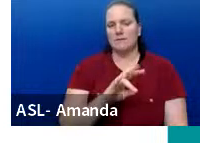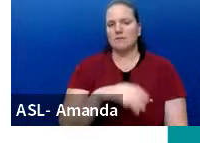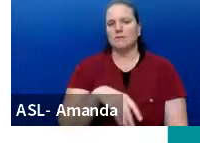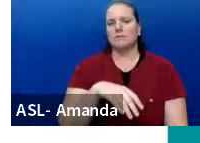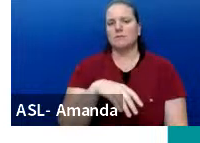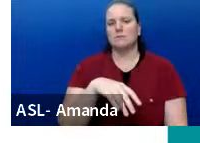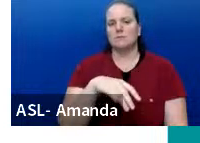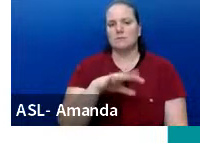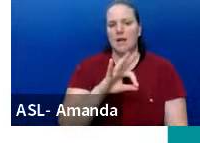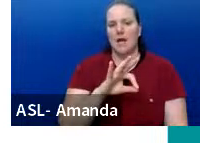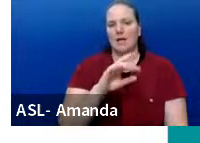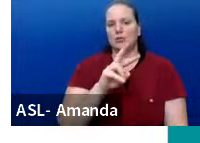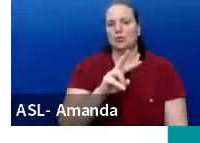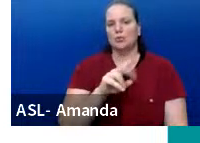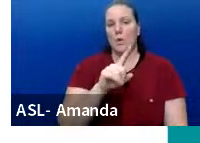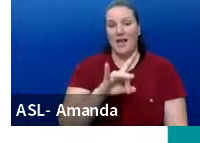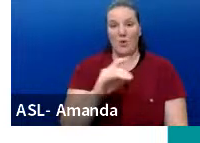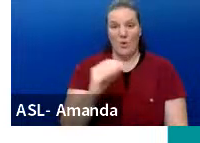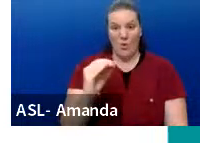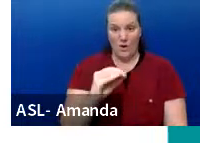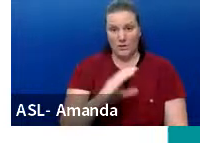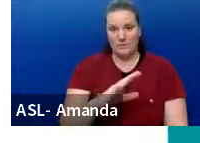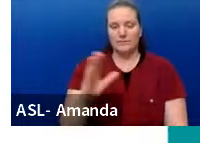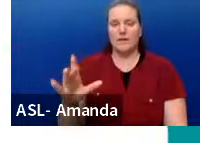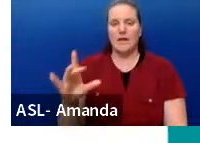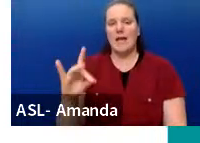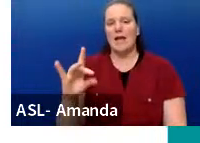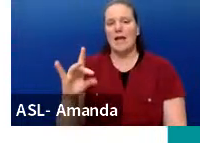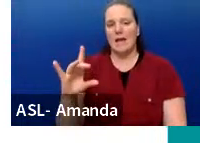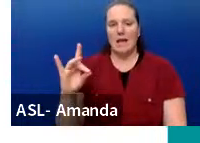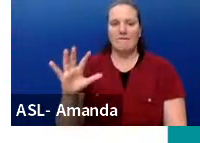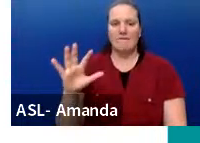503-897-9218 for Oregon, or